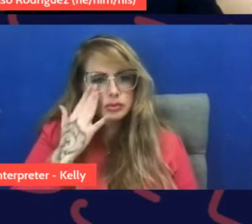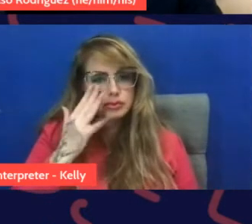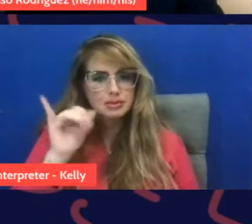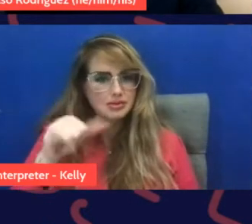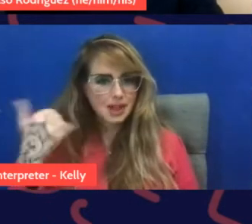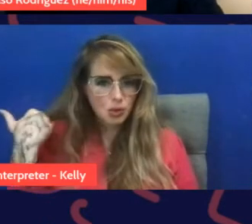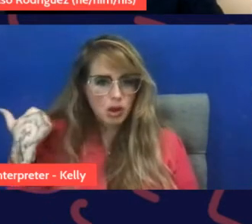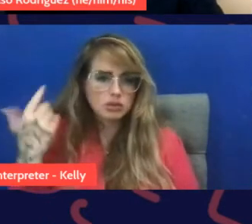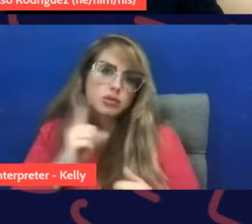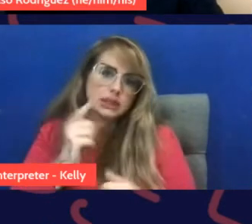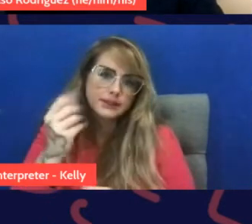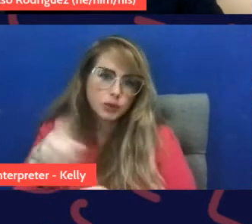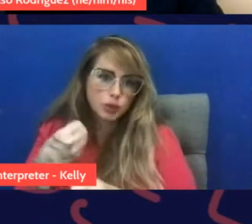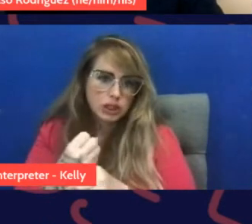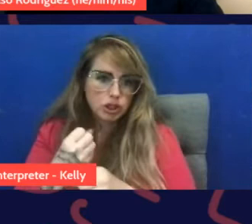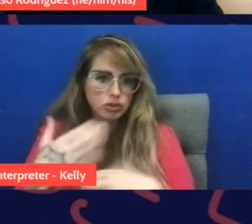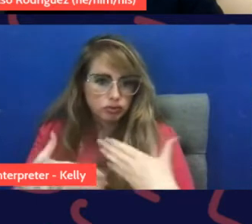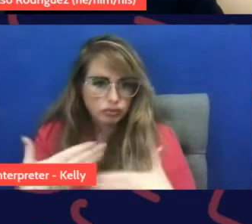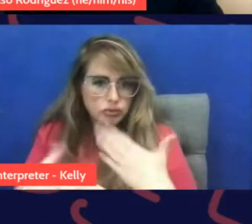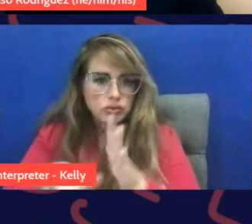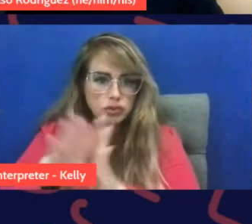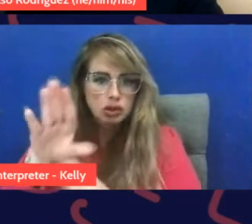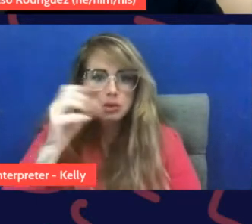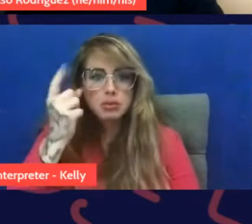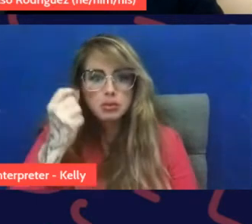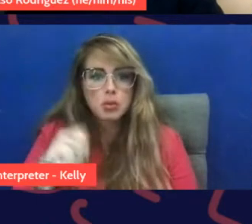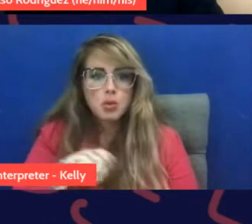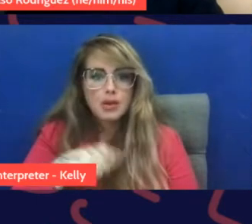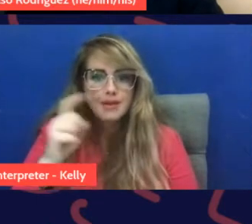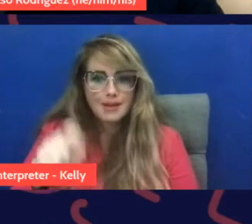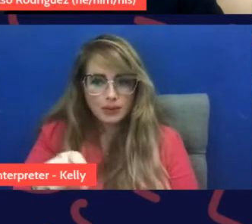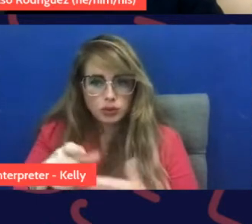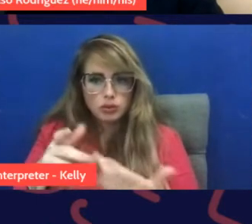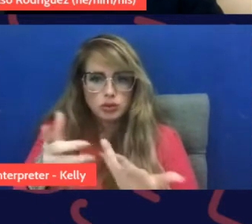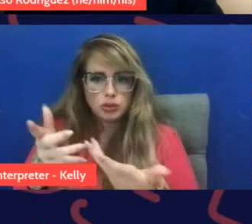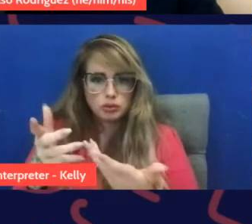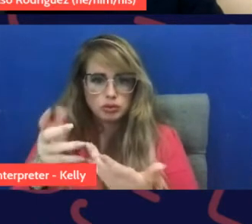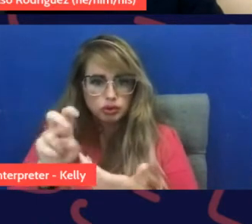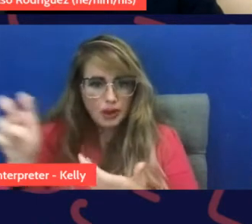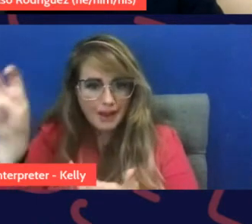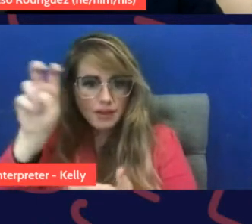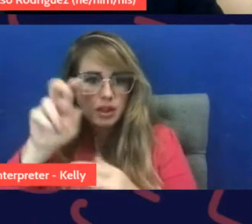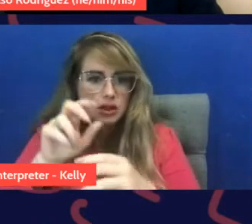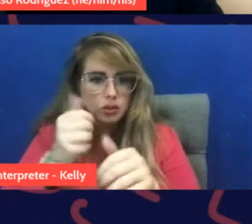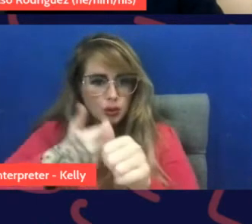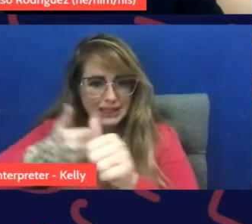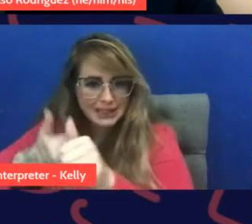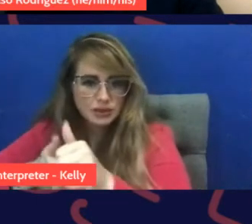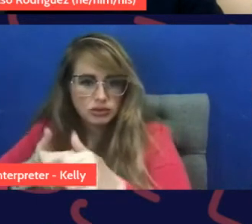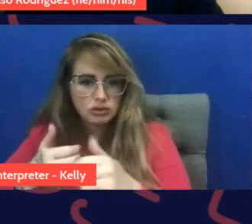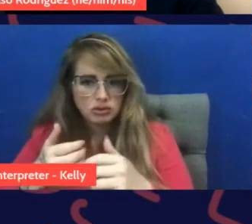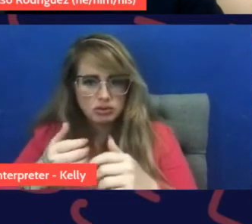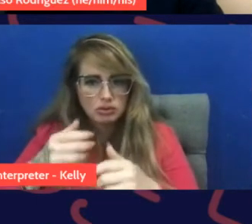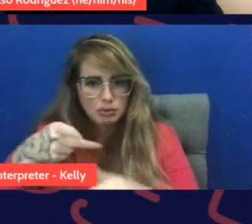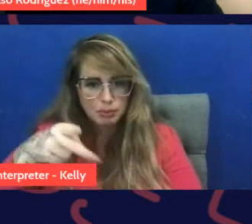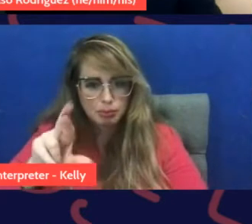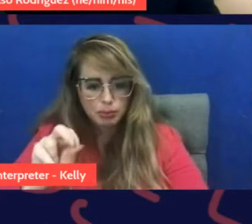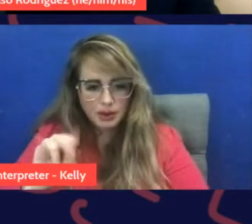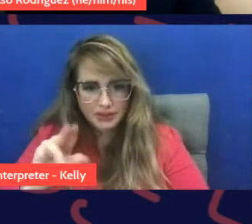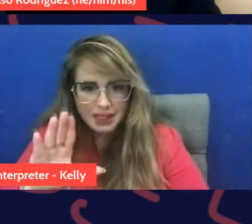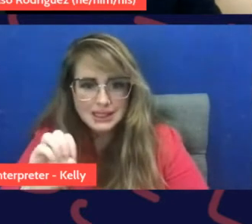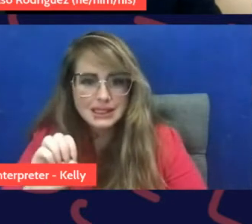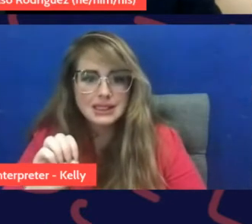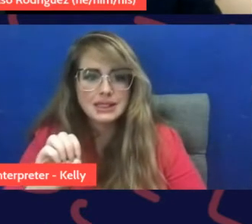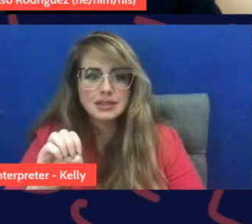it was a couple of years in the making, because I mean, we have to travel to Cuba and travel to each person's provinces and